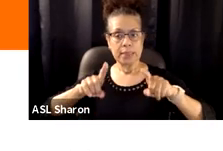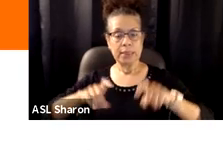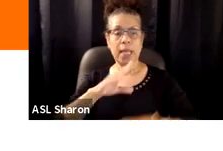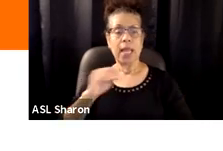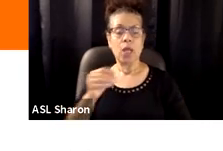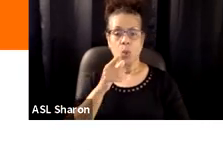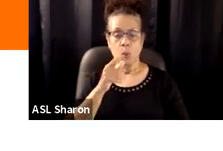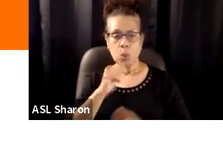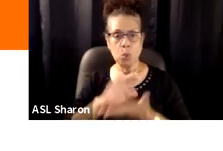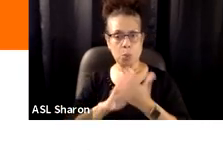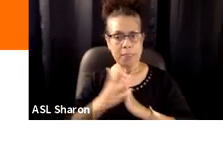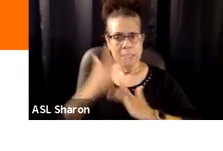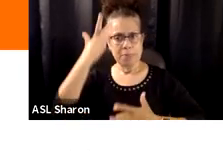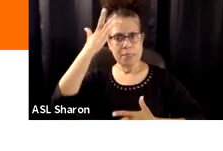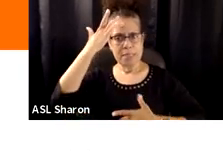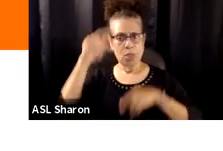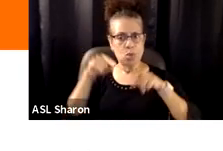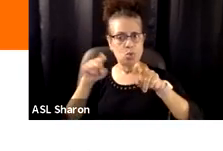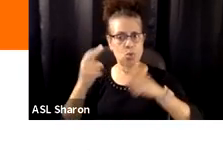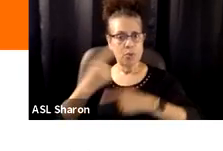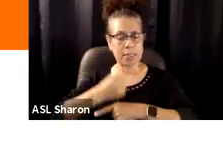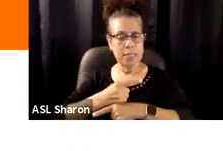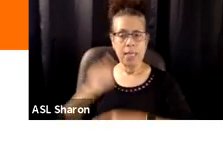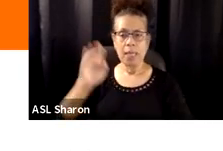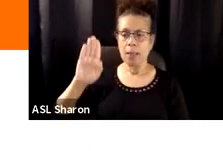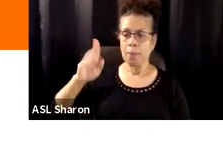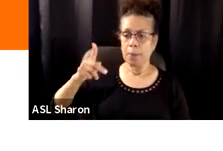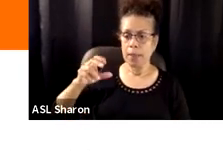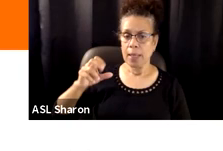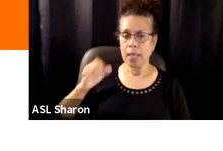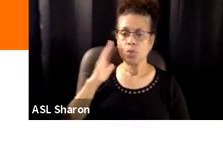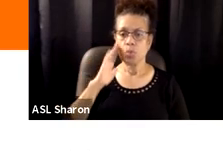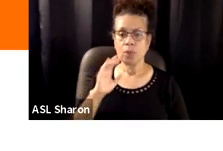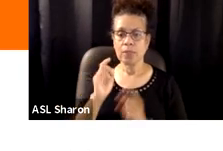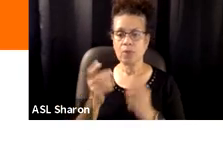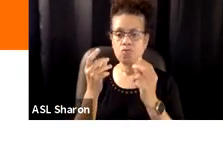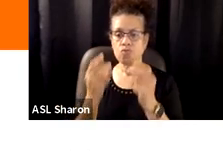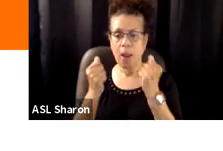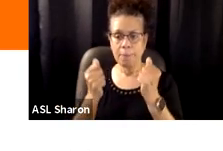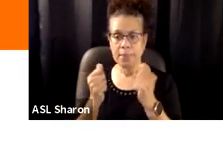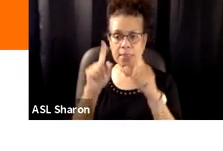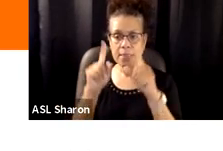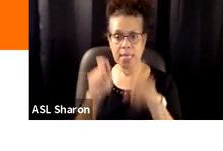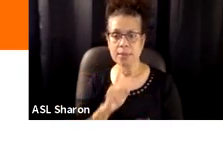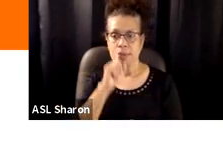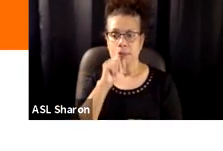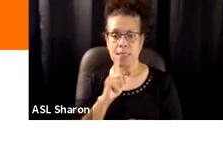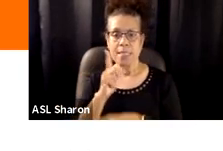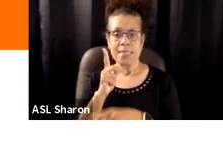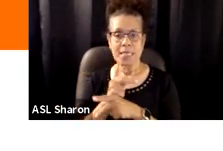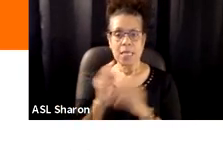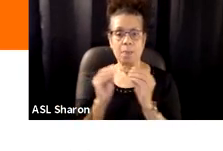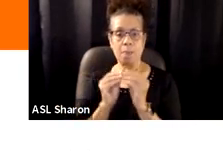develop covert symptoms during the day bps will provide self-administered rapid tests with a goal of keeping more of our